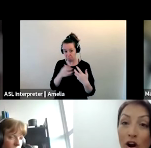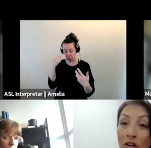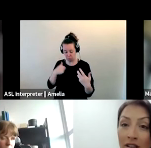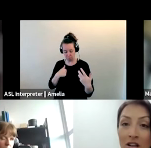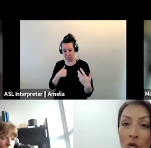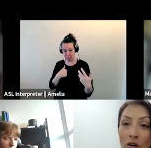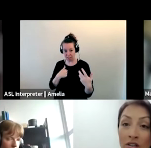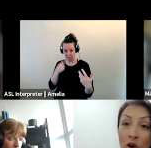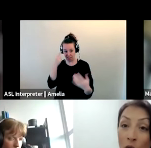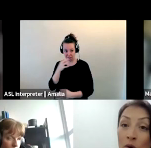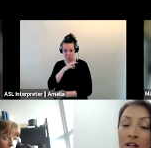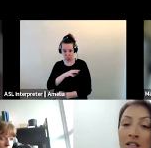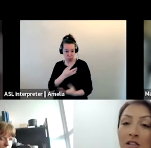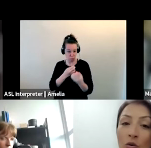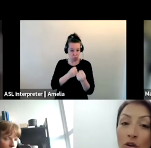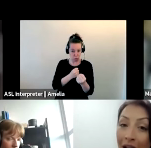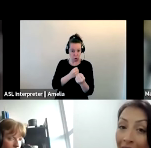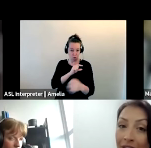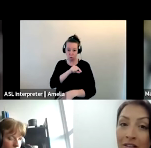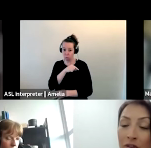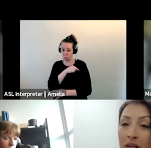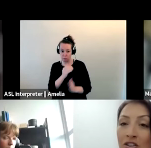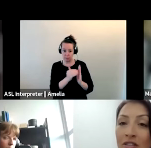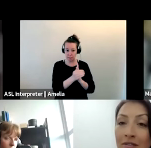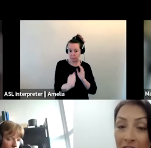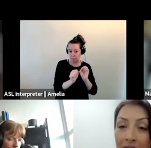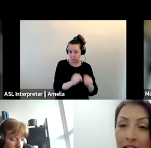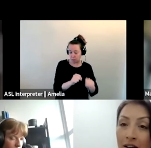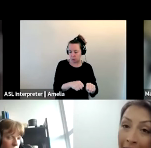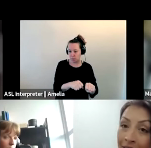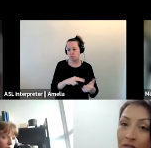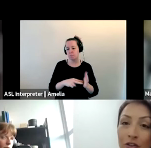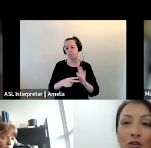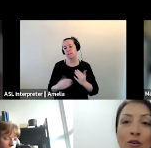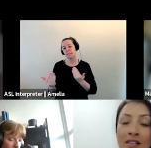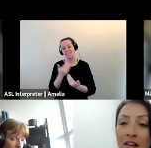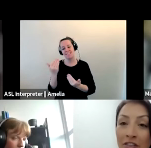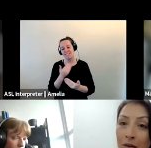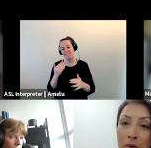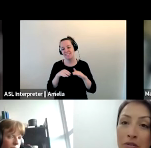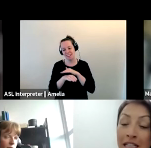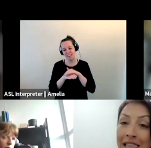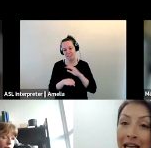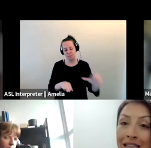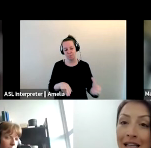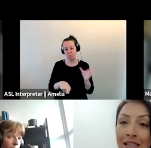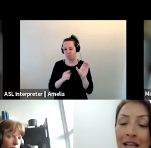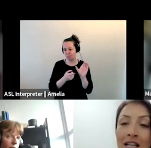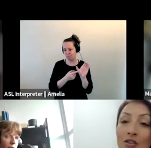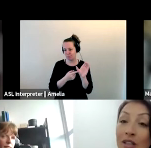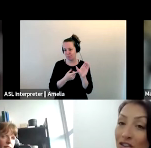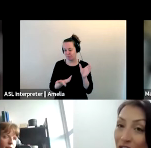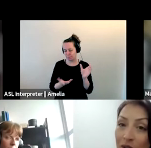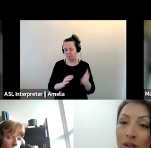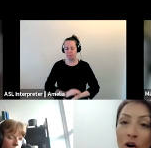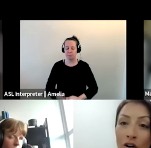show strongly or no. So you have that information very handy for you and available, easy access.